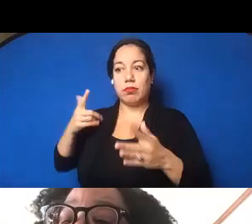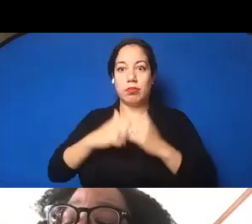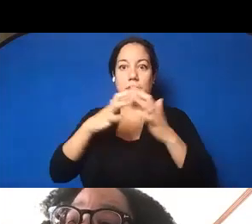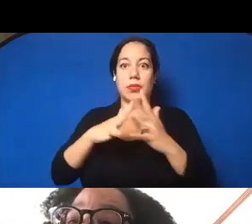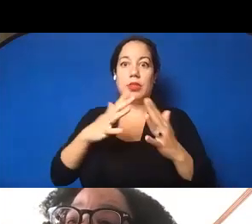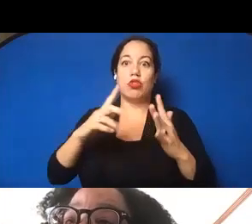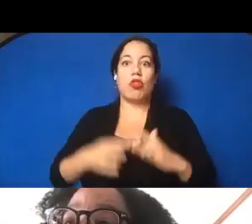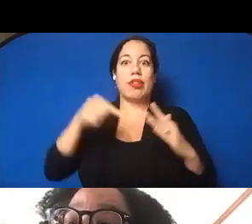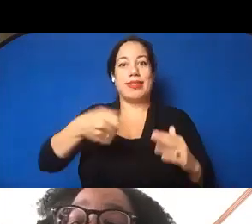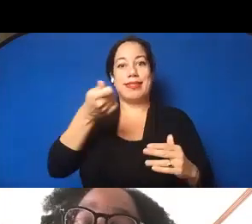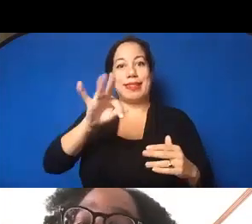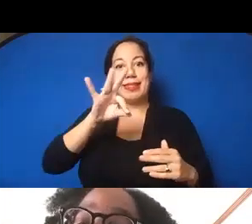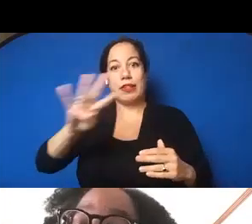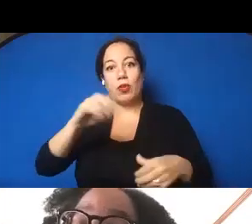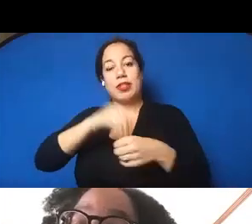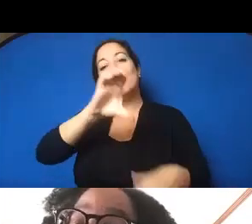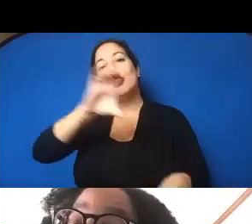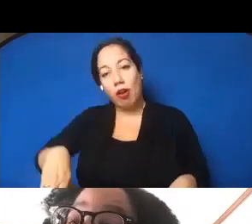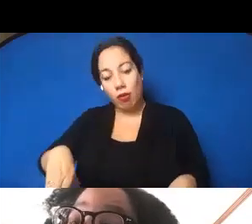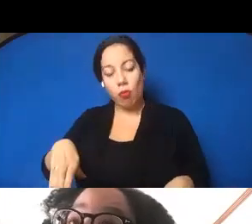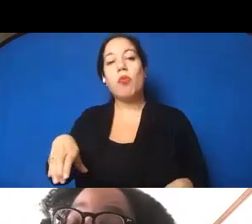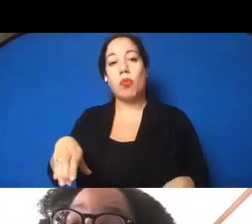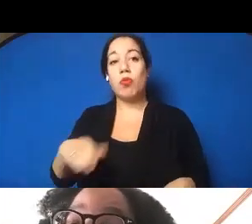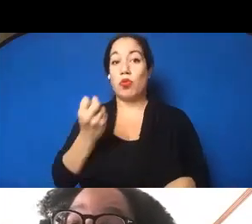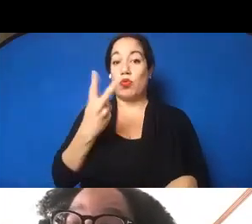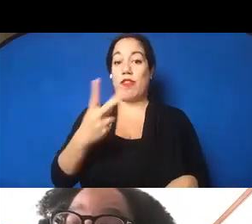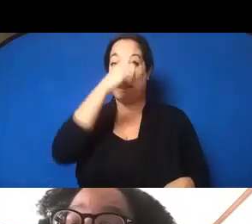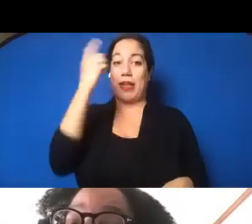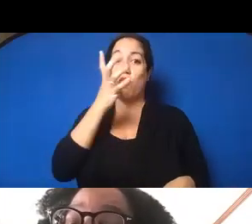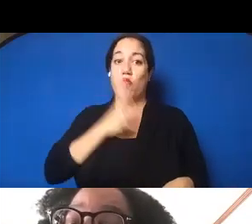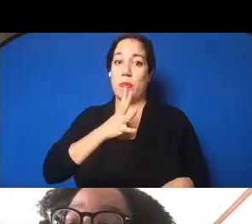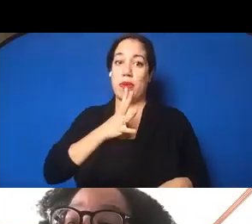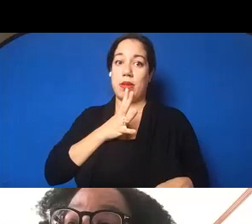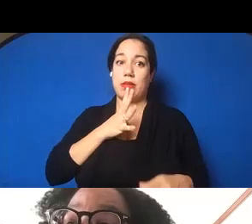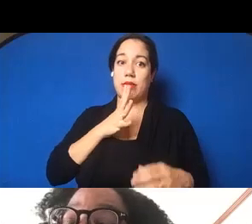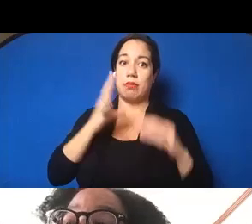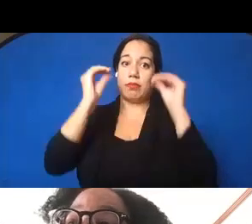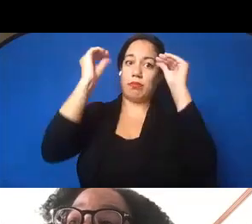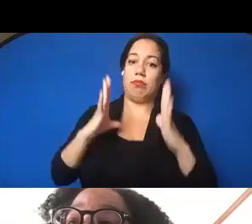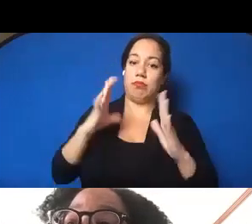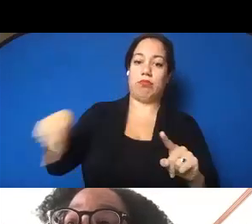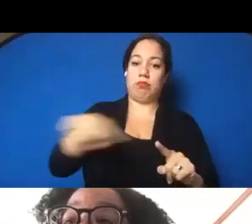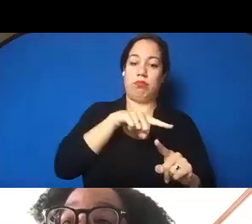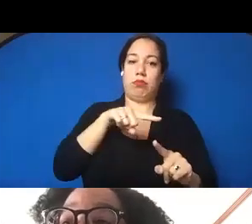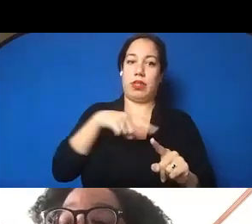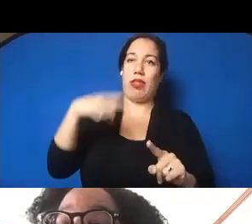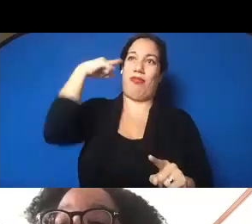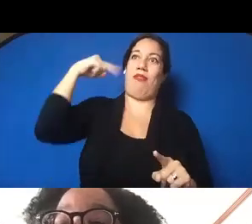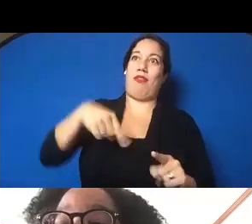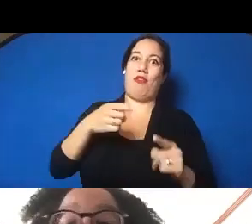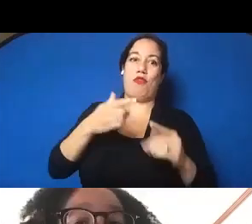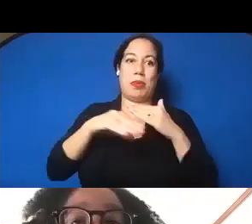1994 in Chicago. And it was 12 Black women scholars who really thought that reproductive health